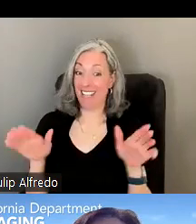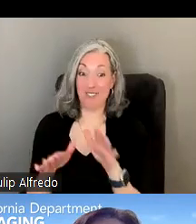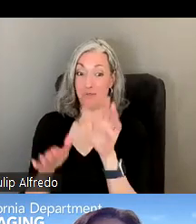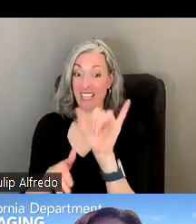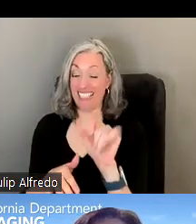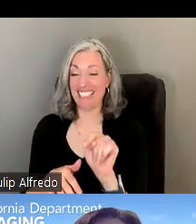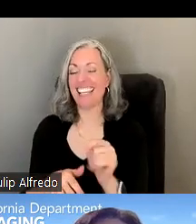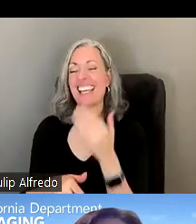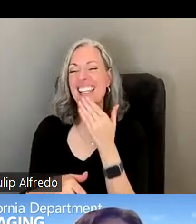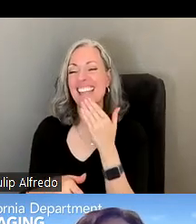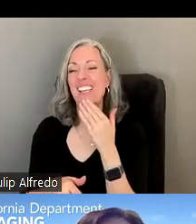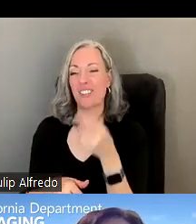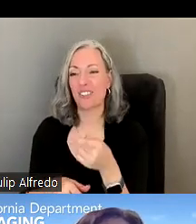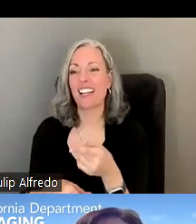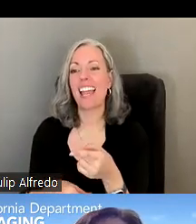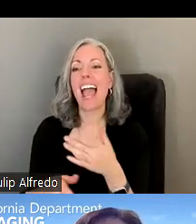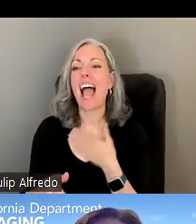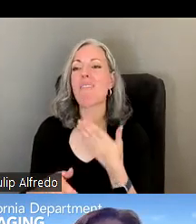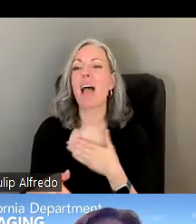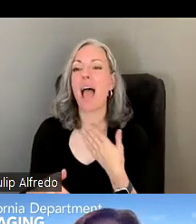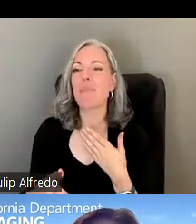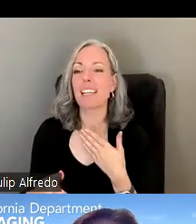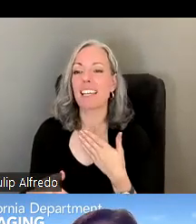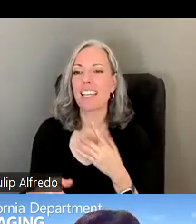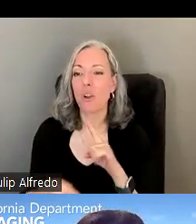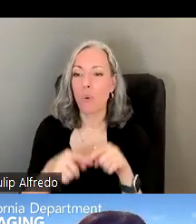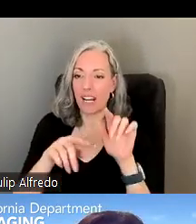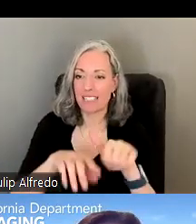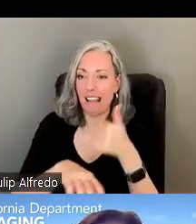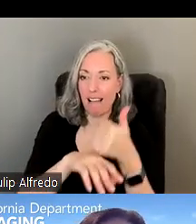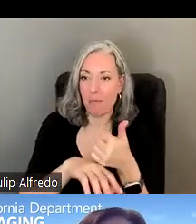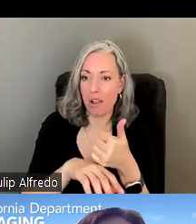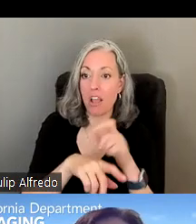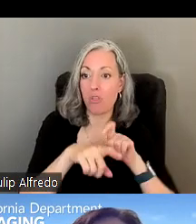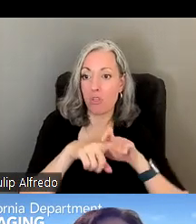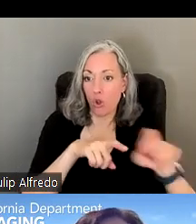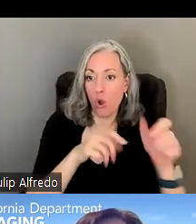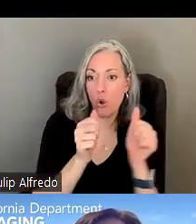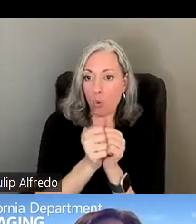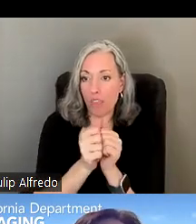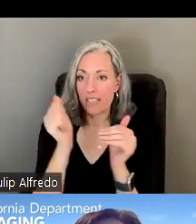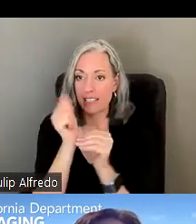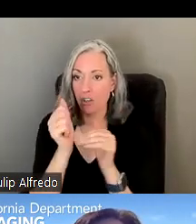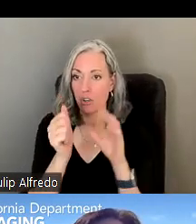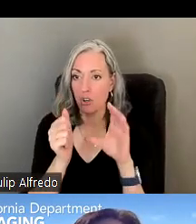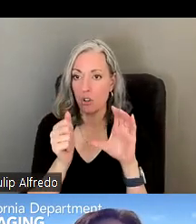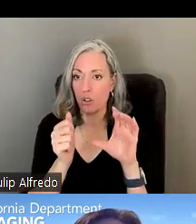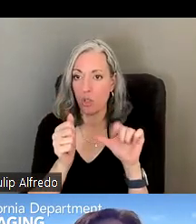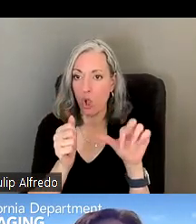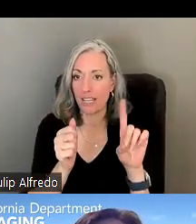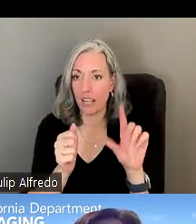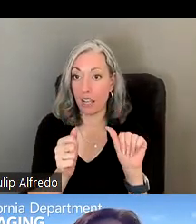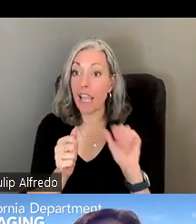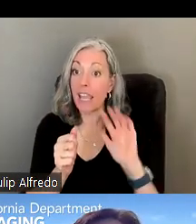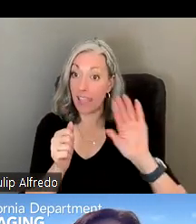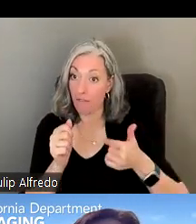Thank you, Thank you. Cheryl. I would be happy to, when I arrange the call with Dr. Claudia, to invite you to